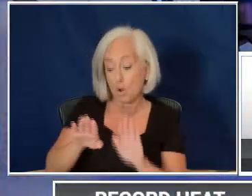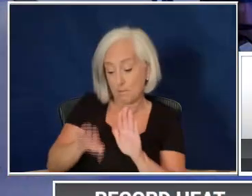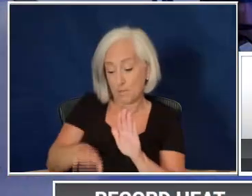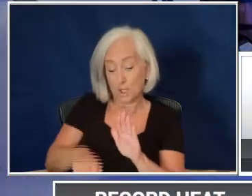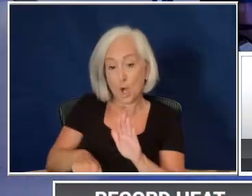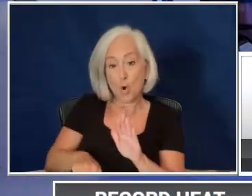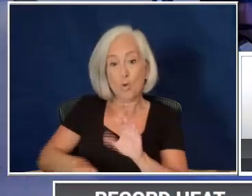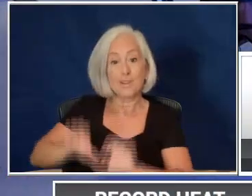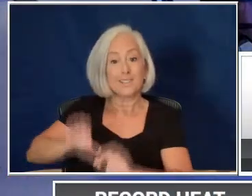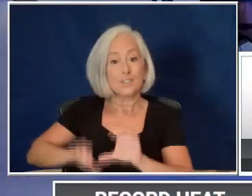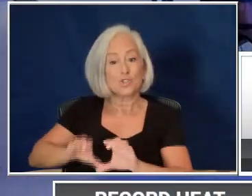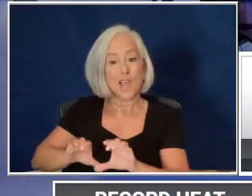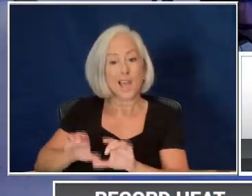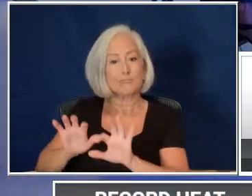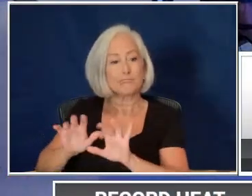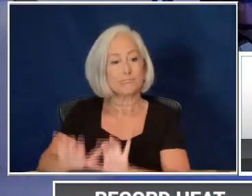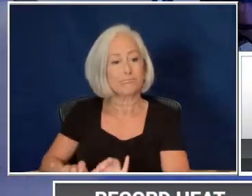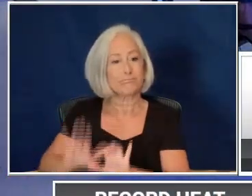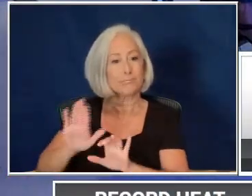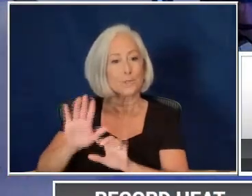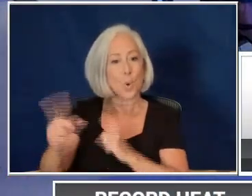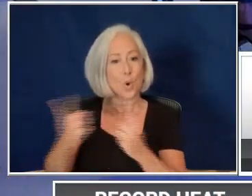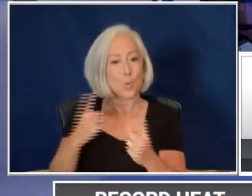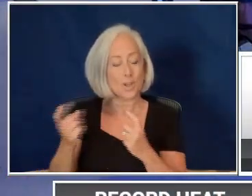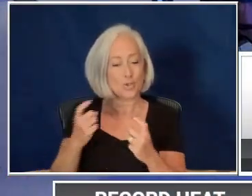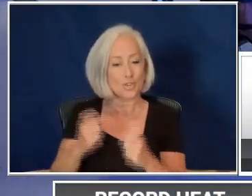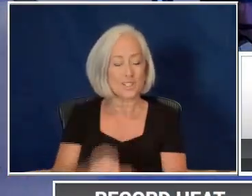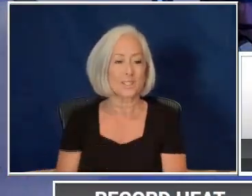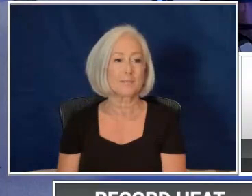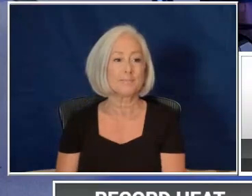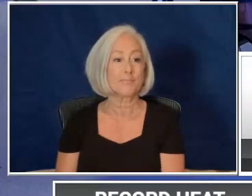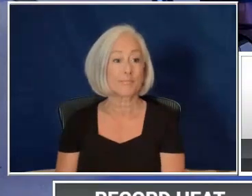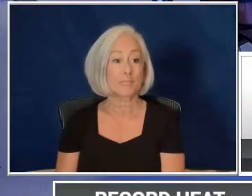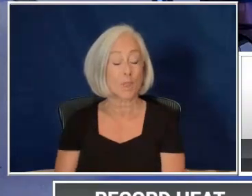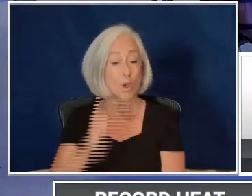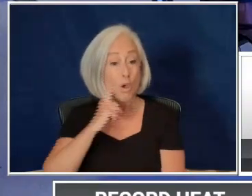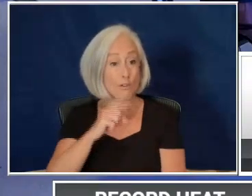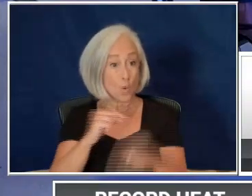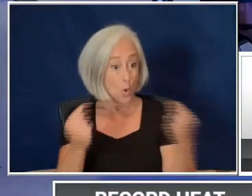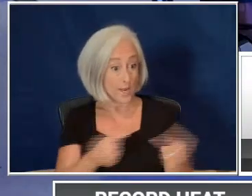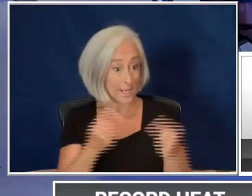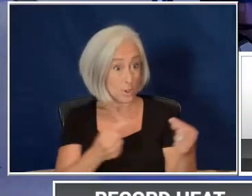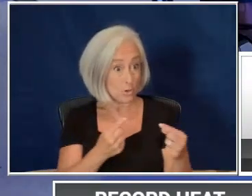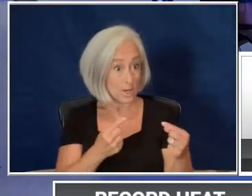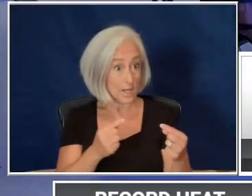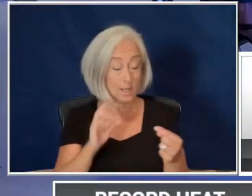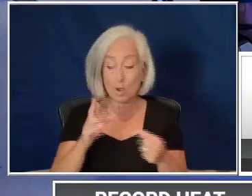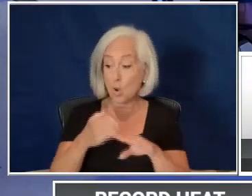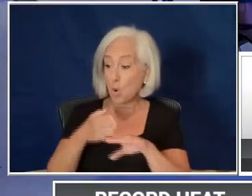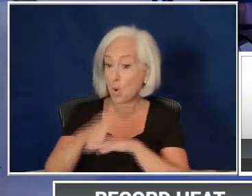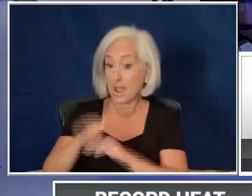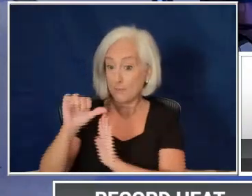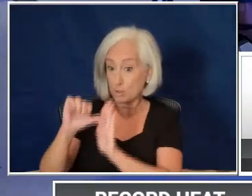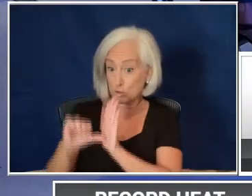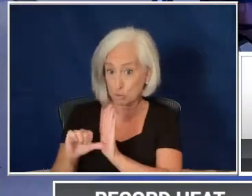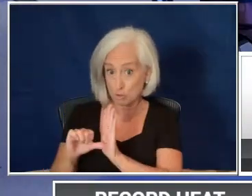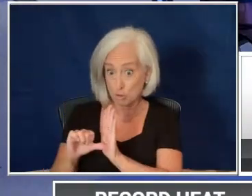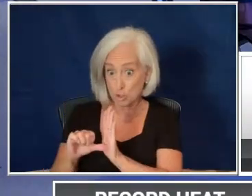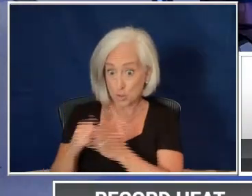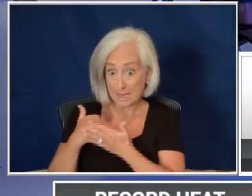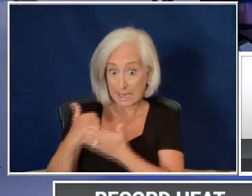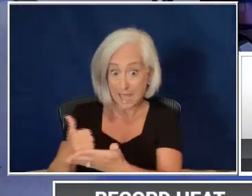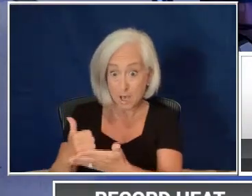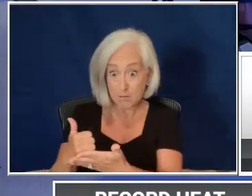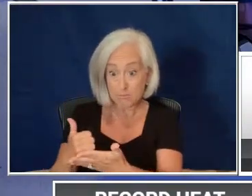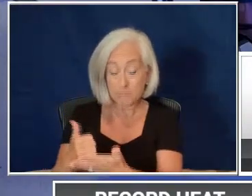get right to it, Julie. It's not just sport injuries or post-surgery rehab therapy that we help people with. It's actually been